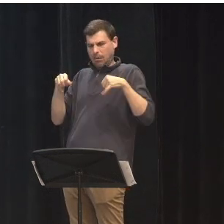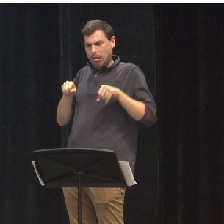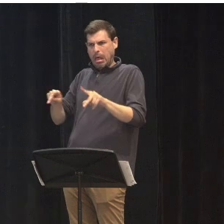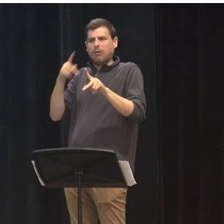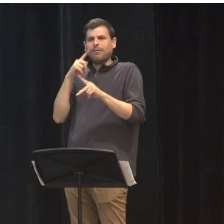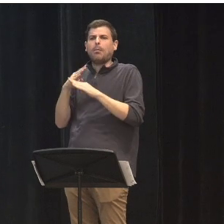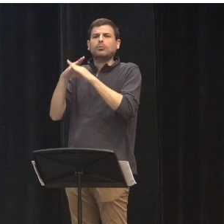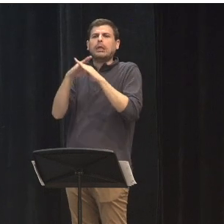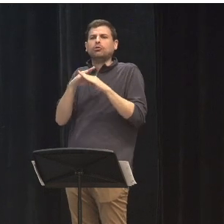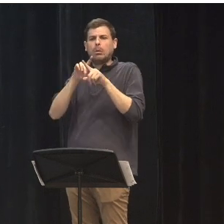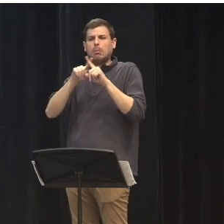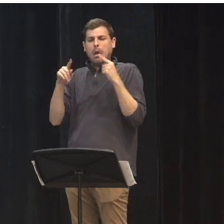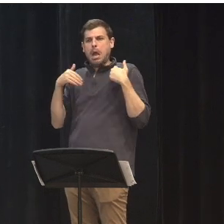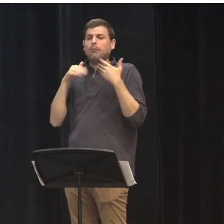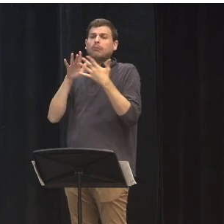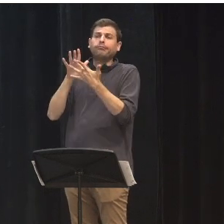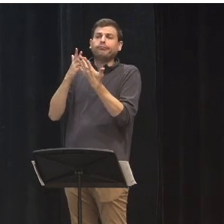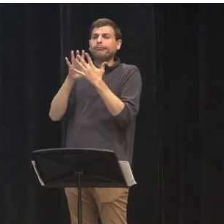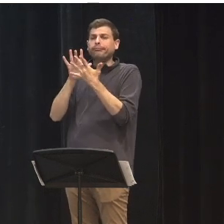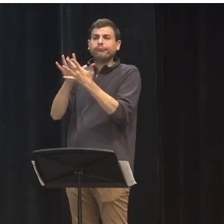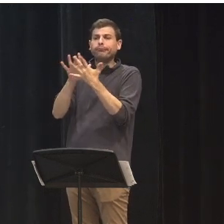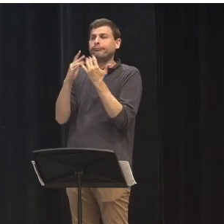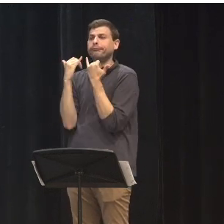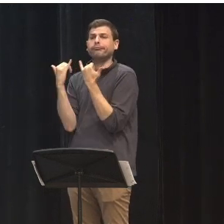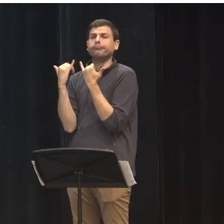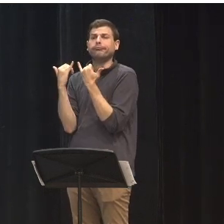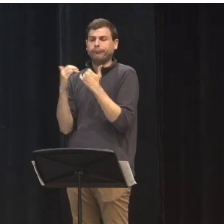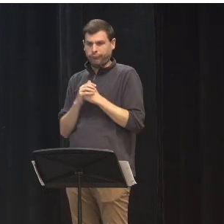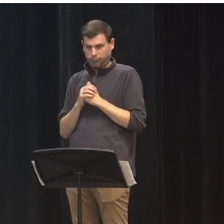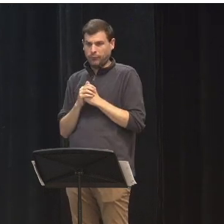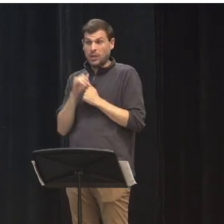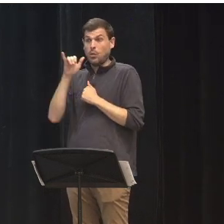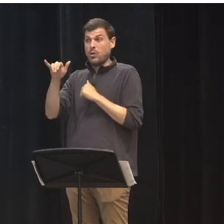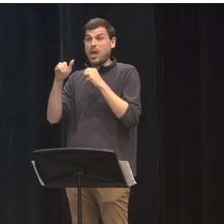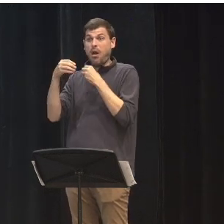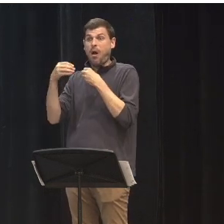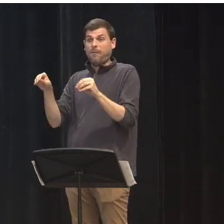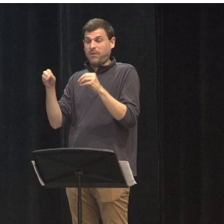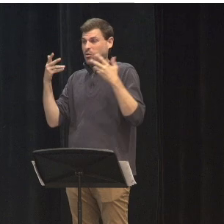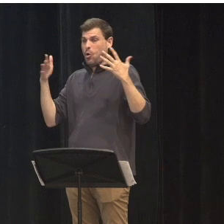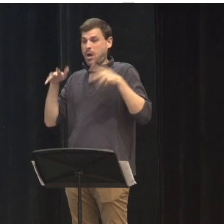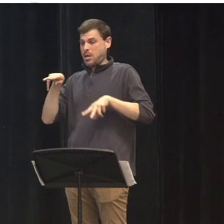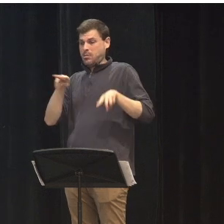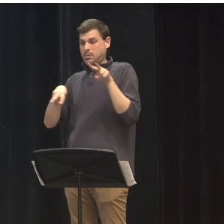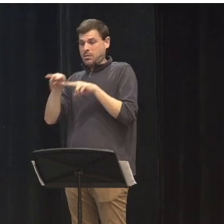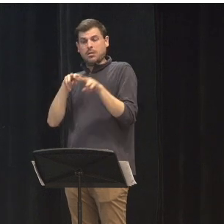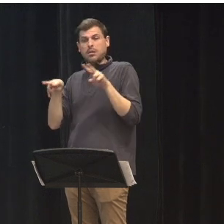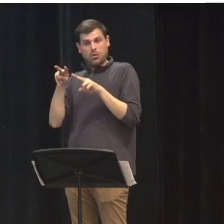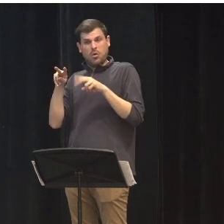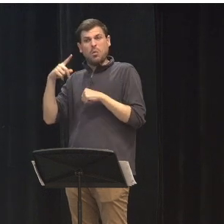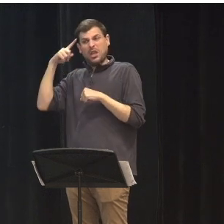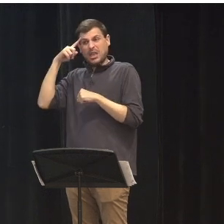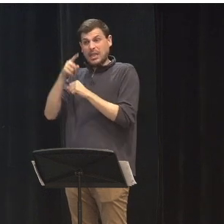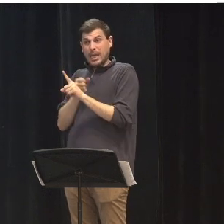did an outreach with the State Historic Preservation Office, and it was concluded that the impact on the